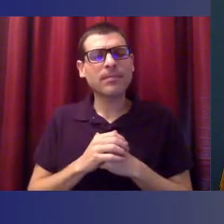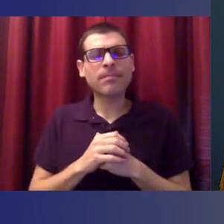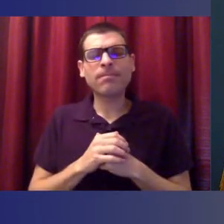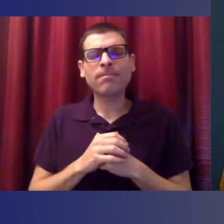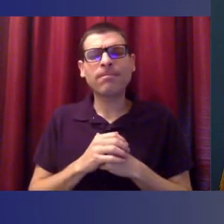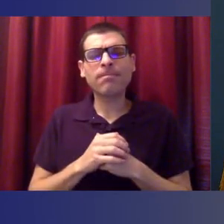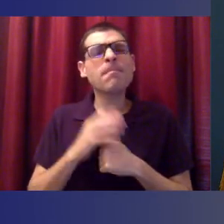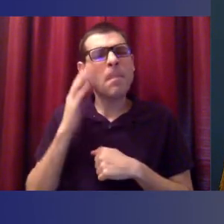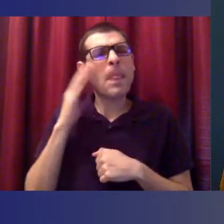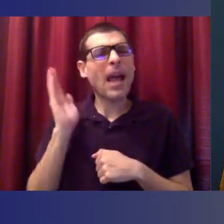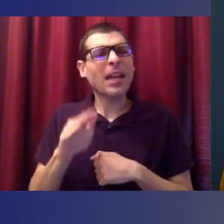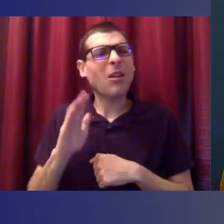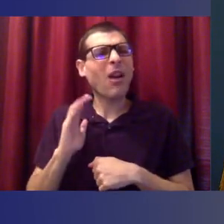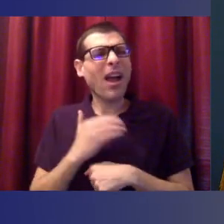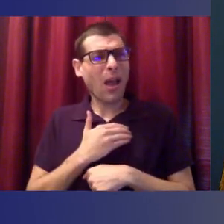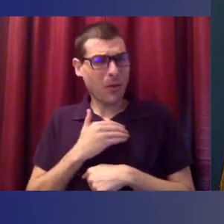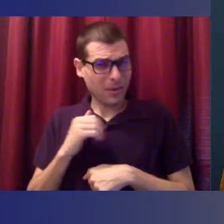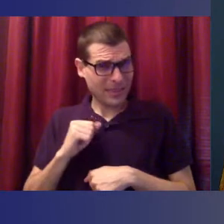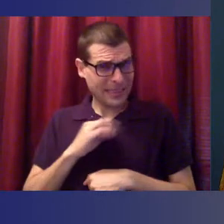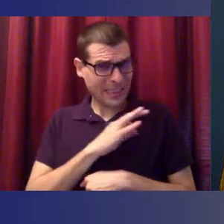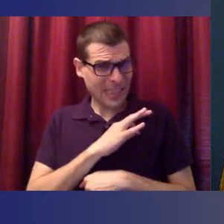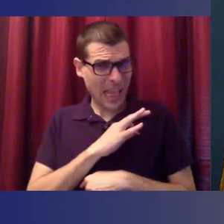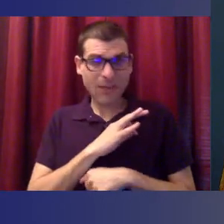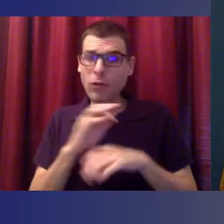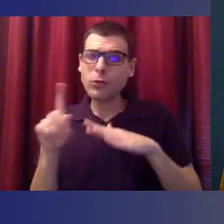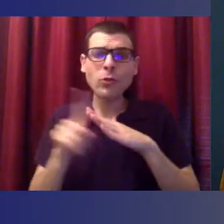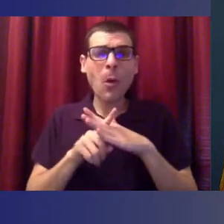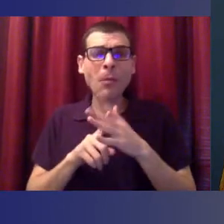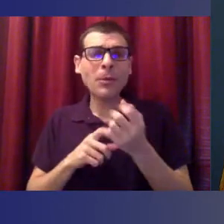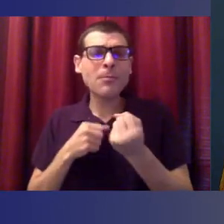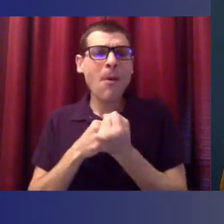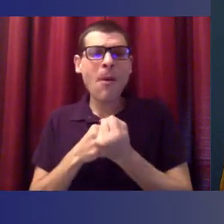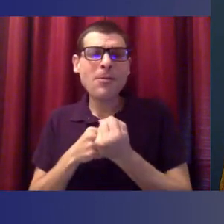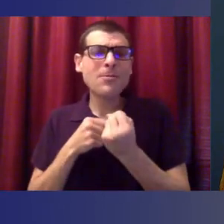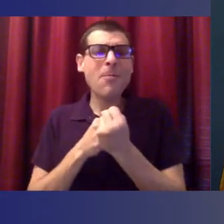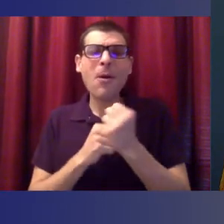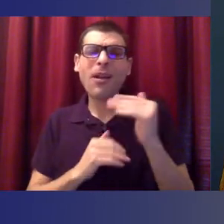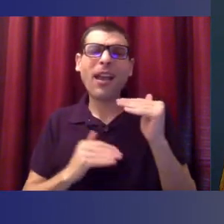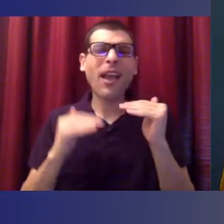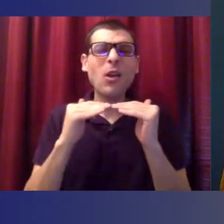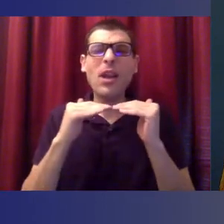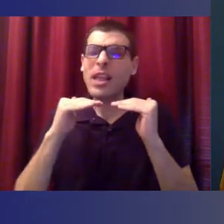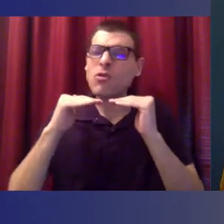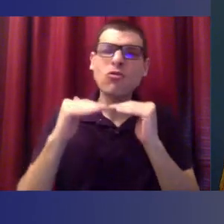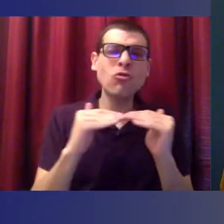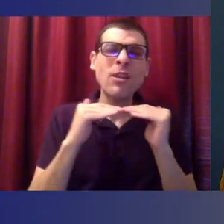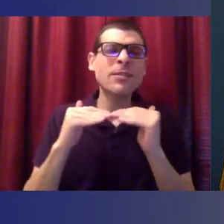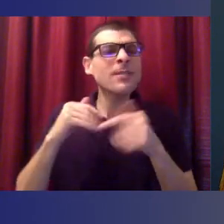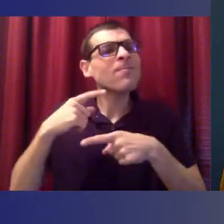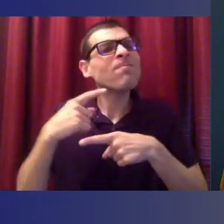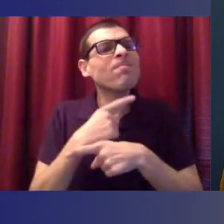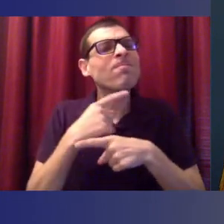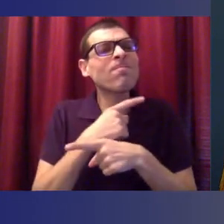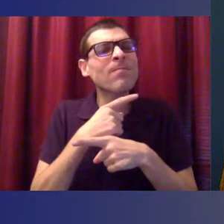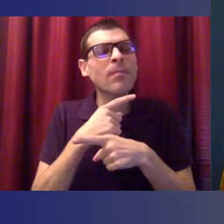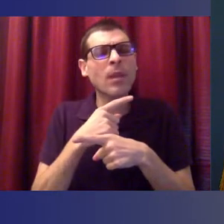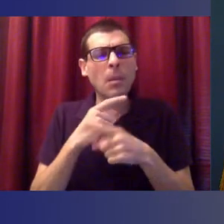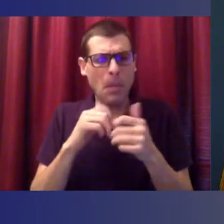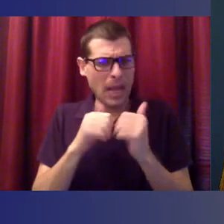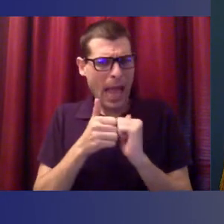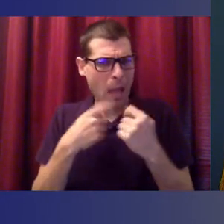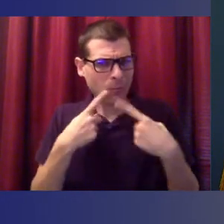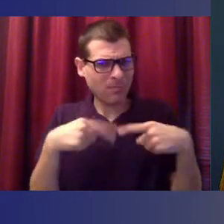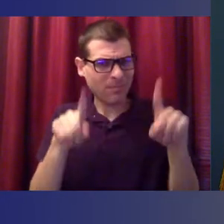as their best for the community, to embody equity, justice, and inclusion, when they experience those values in their own